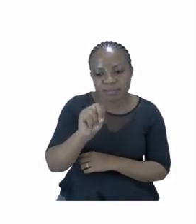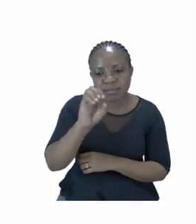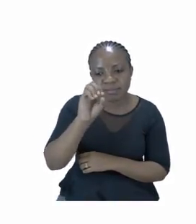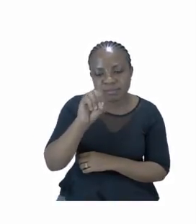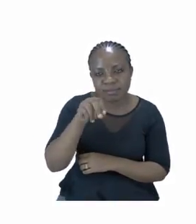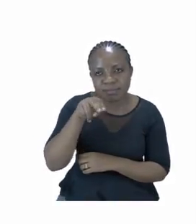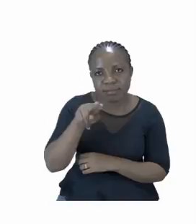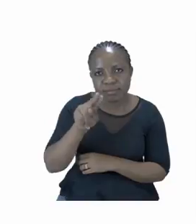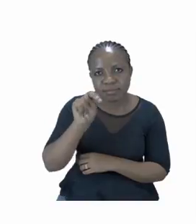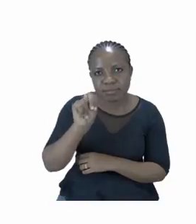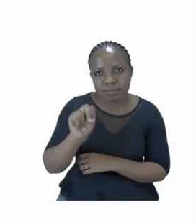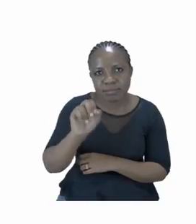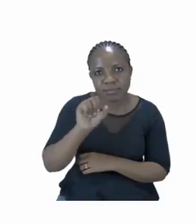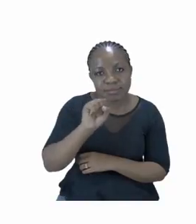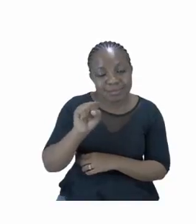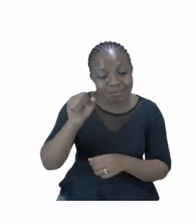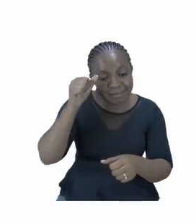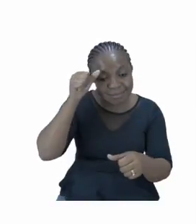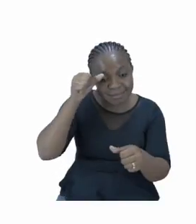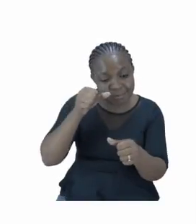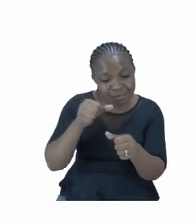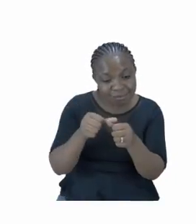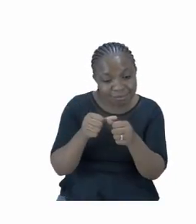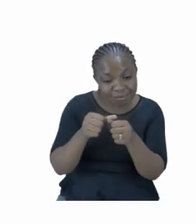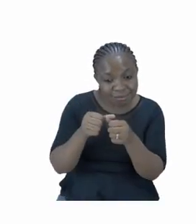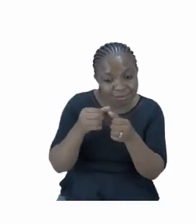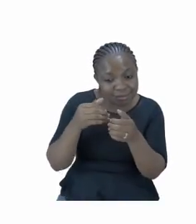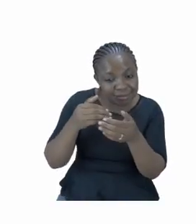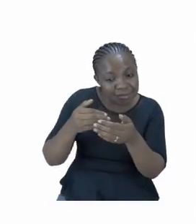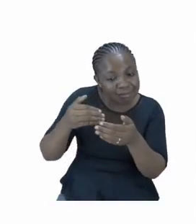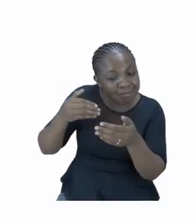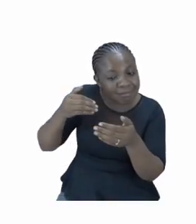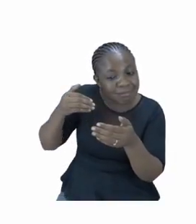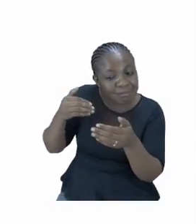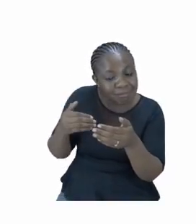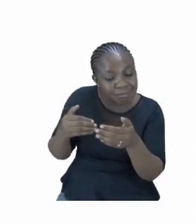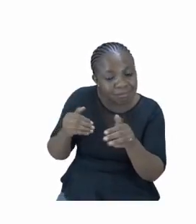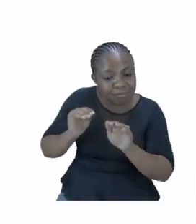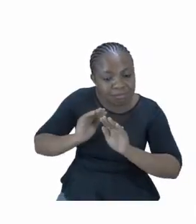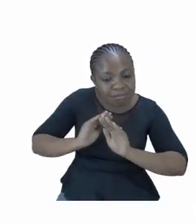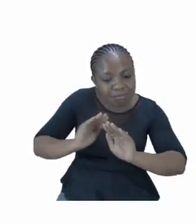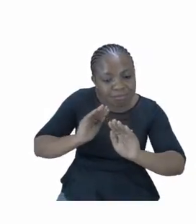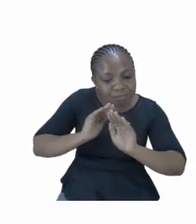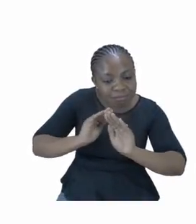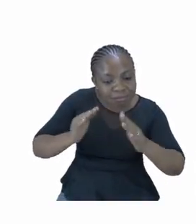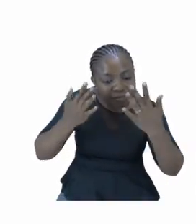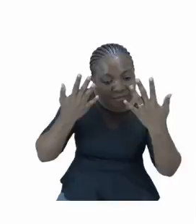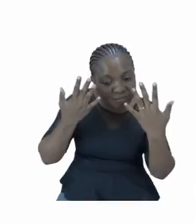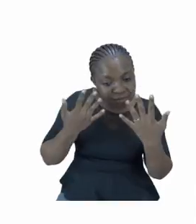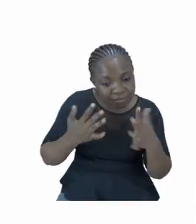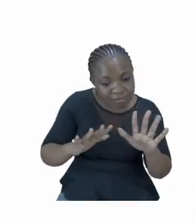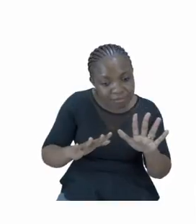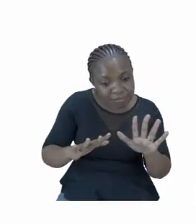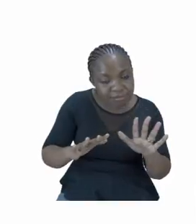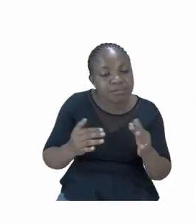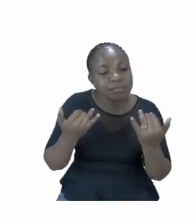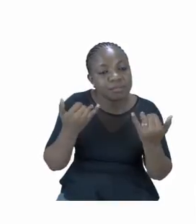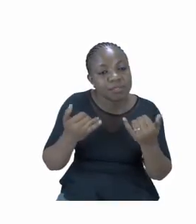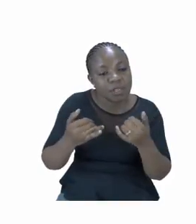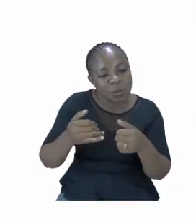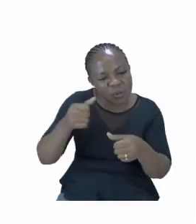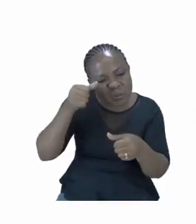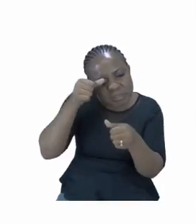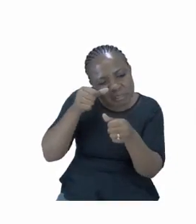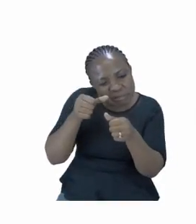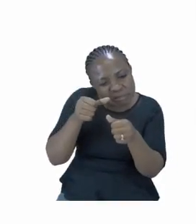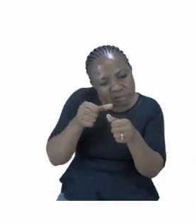been doing pronouns, and just to remind you what pronouns to use, let's take a look